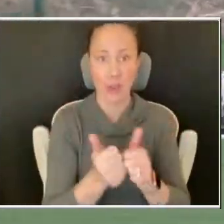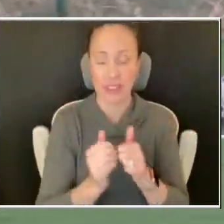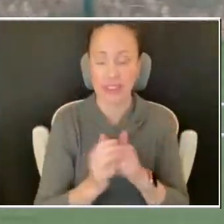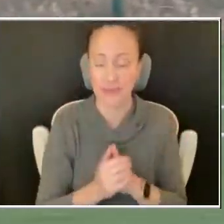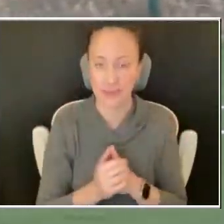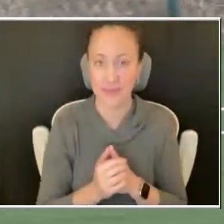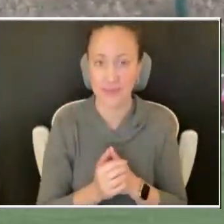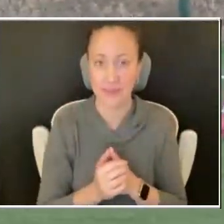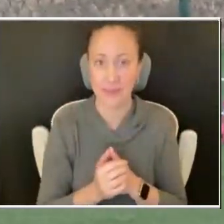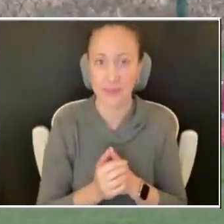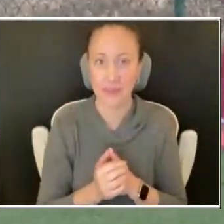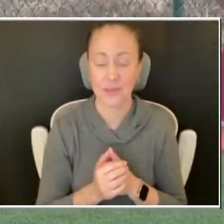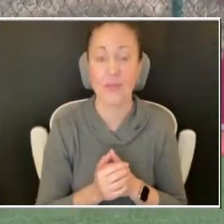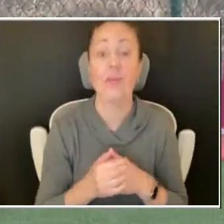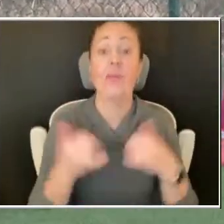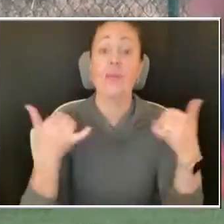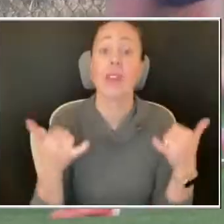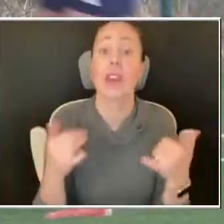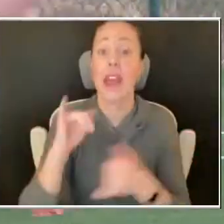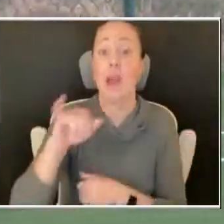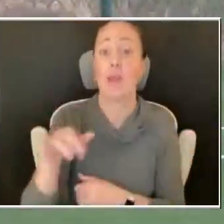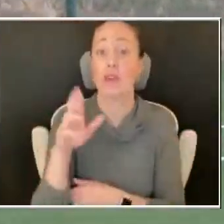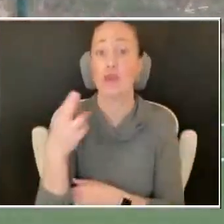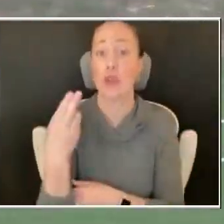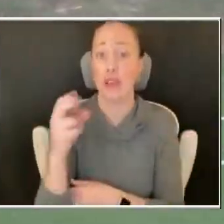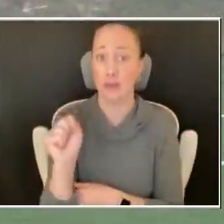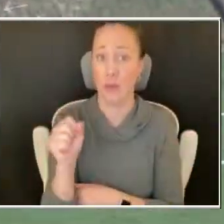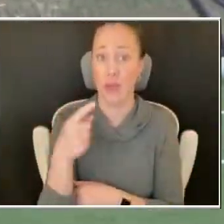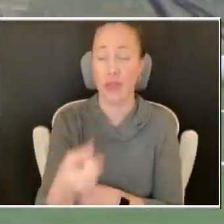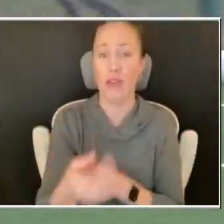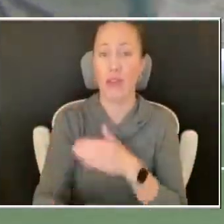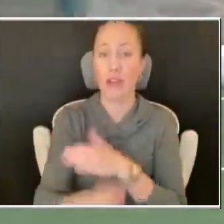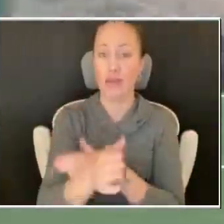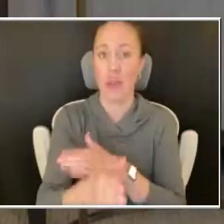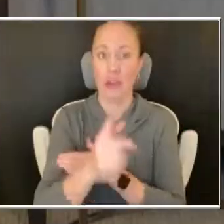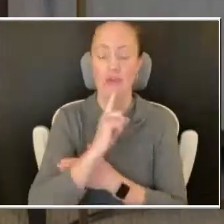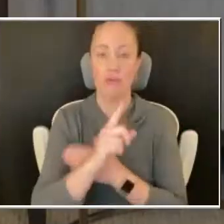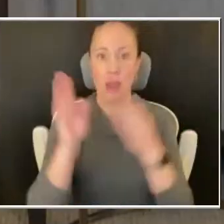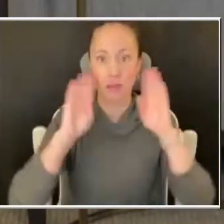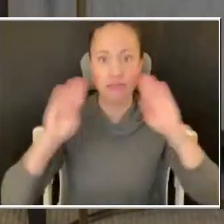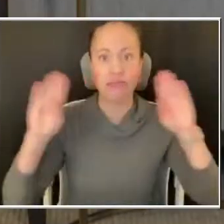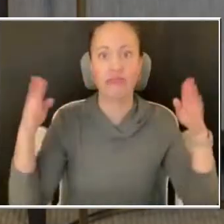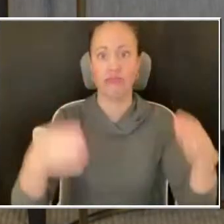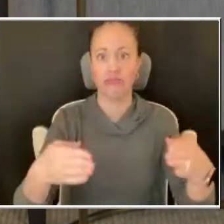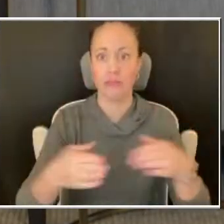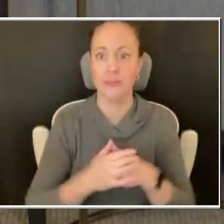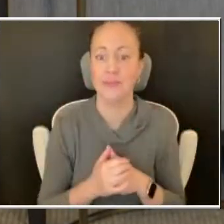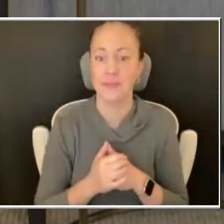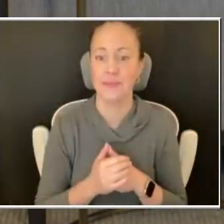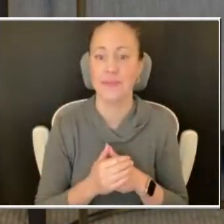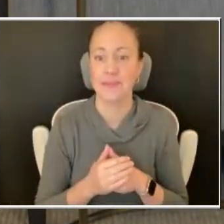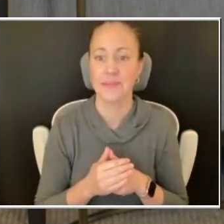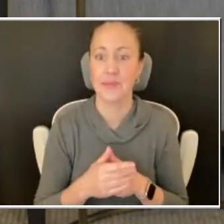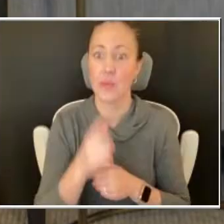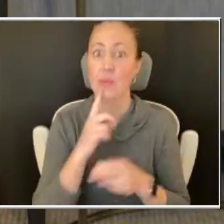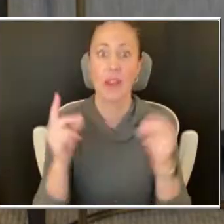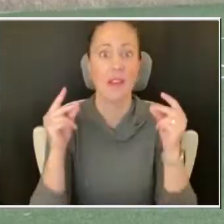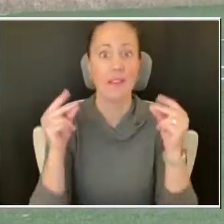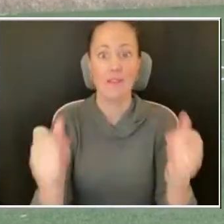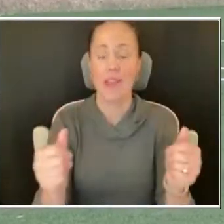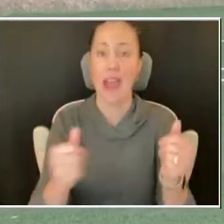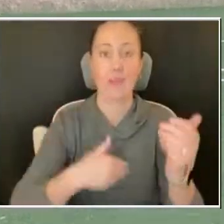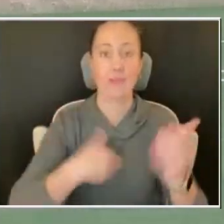Okay. Now a junior in high school, soccer gets all of Kate's focus. It was fast-paced, and I just kind of fell in love